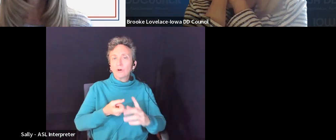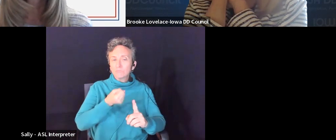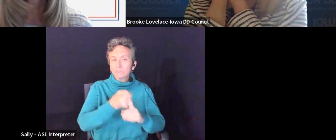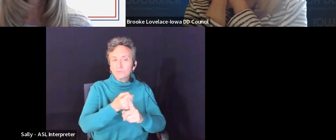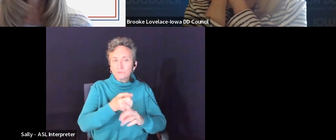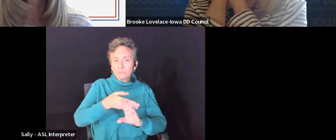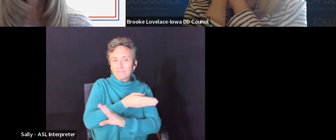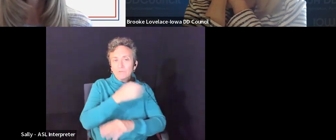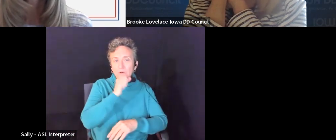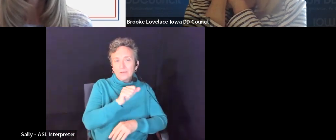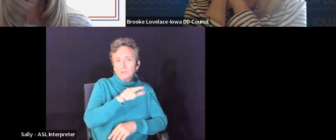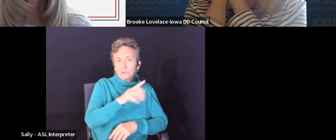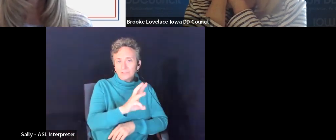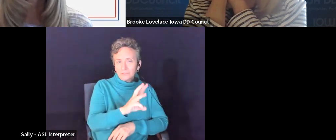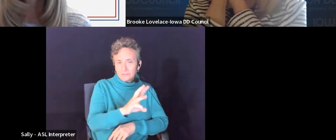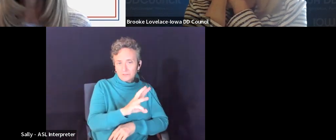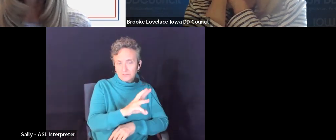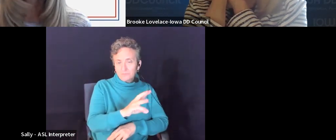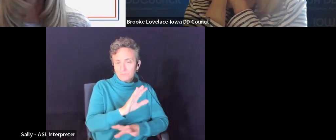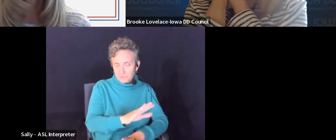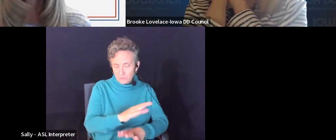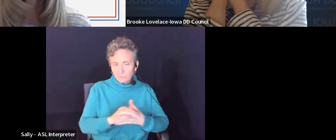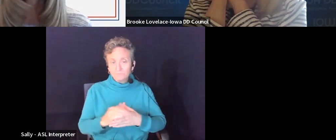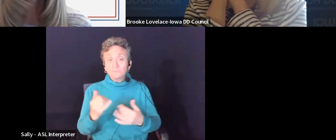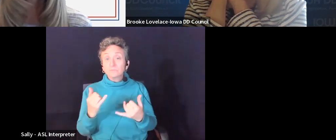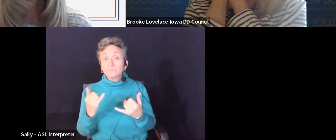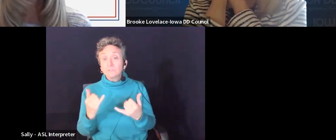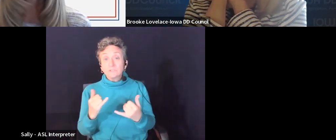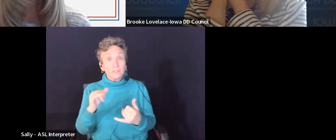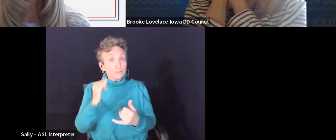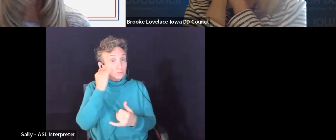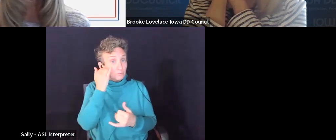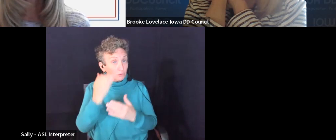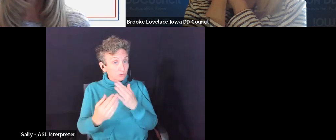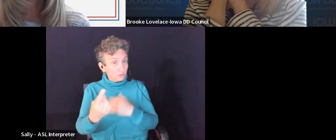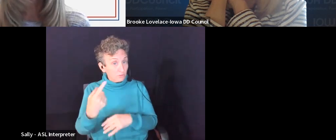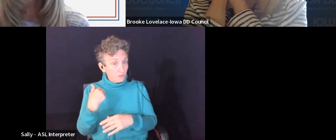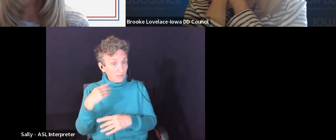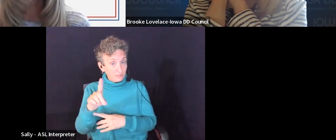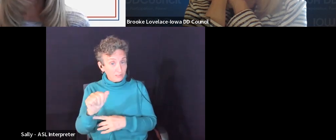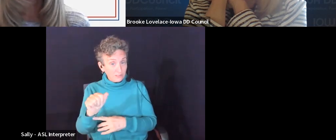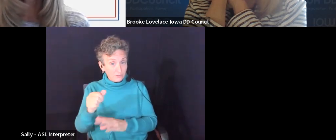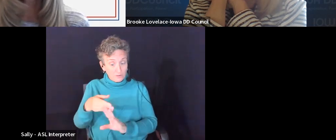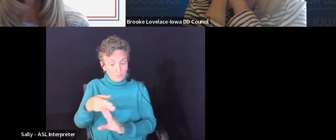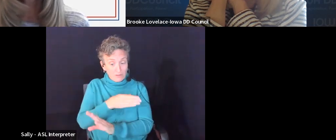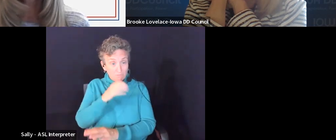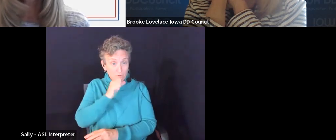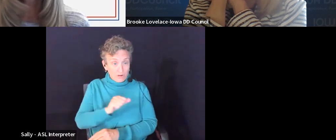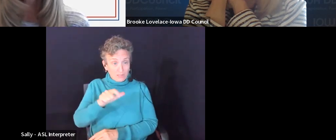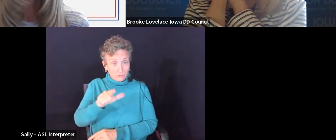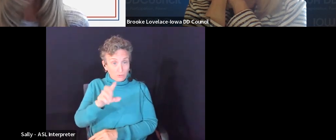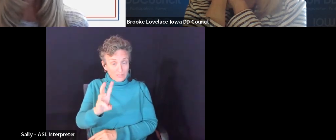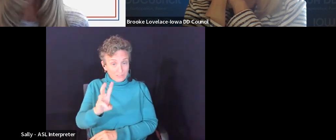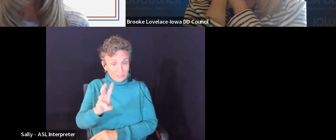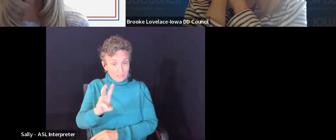the age of 26. So today, if an individual's disability was present before they turned